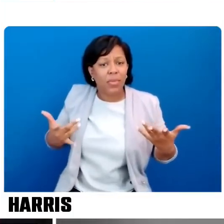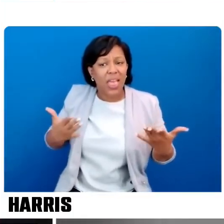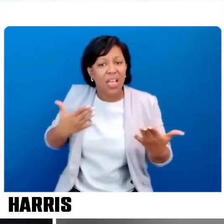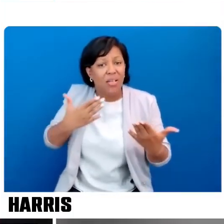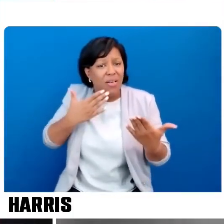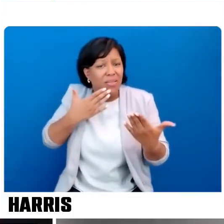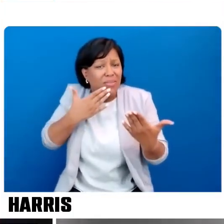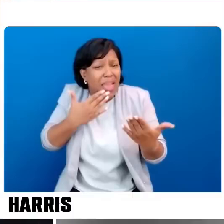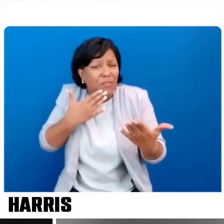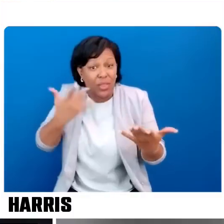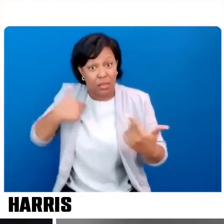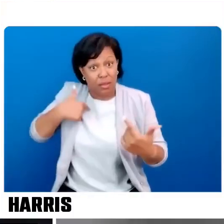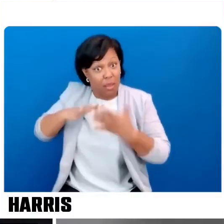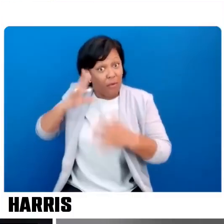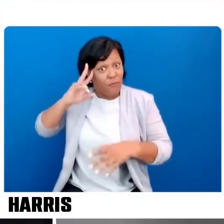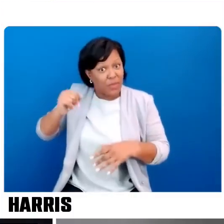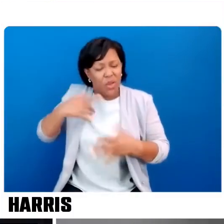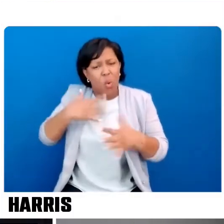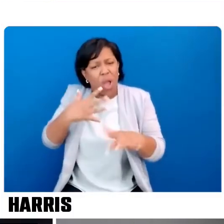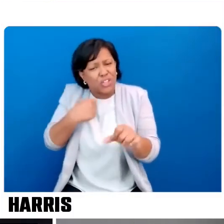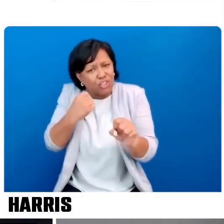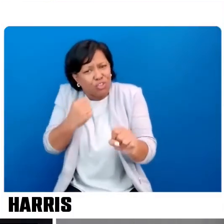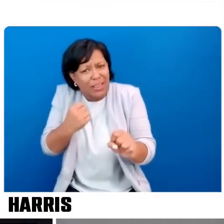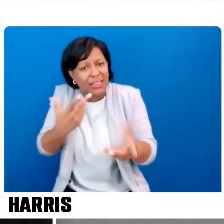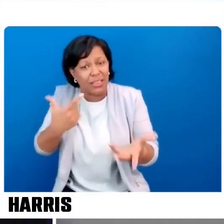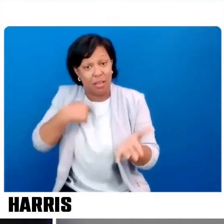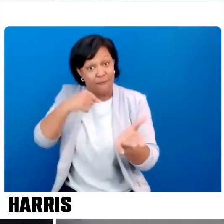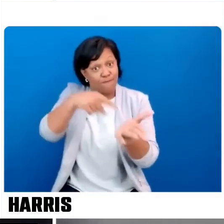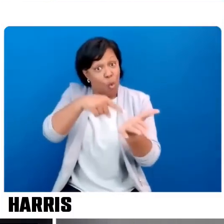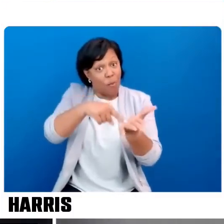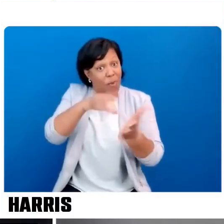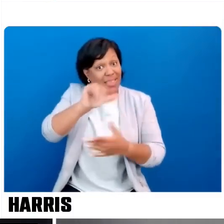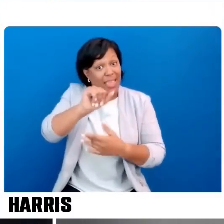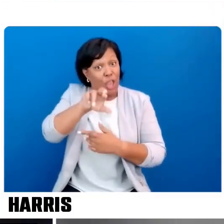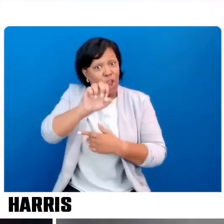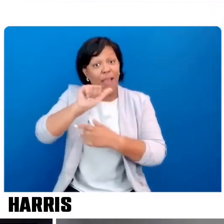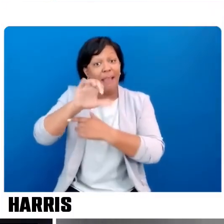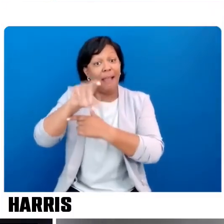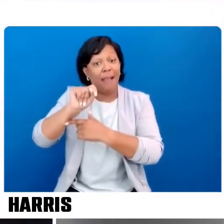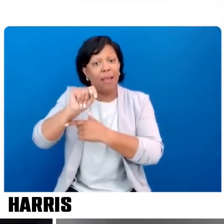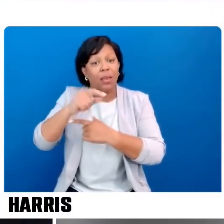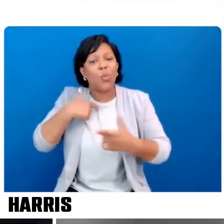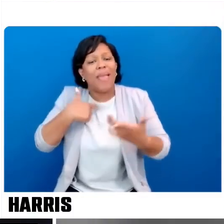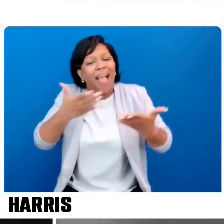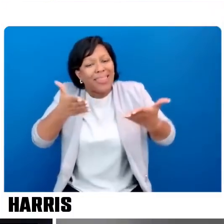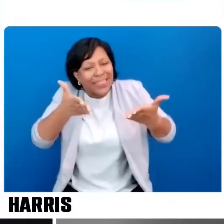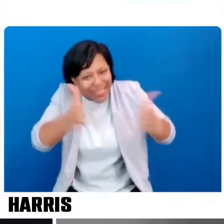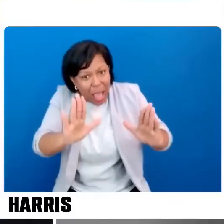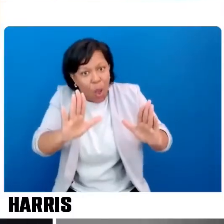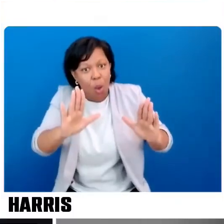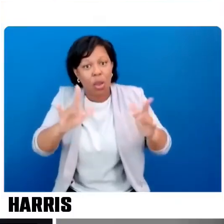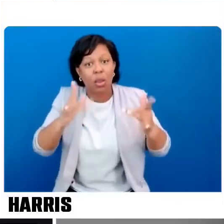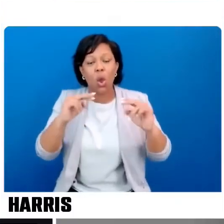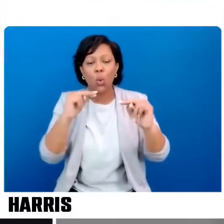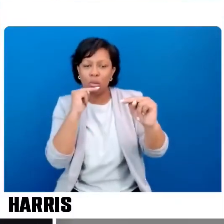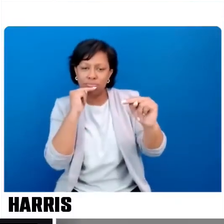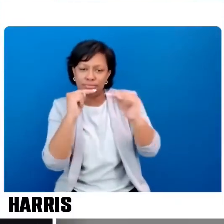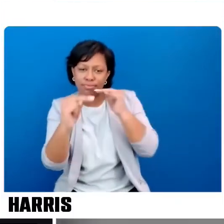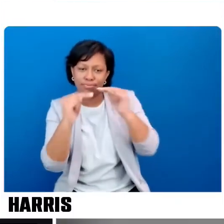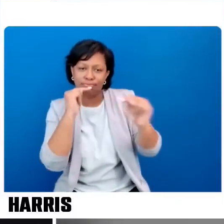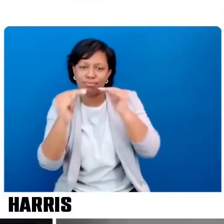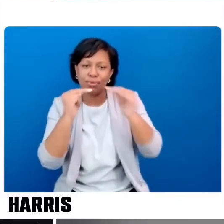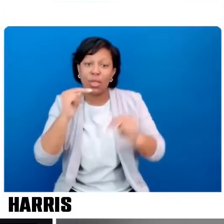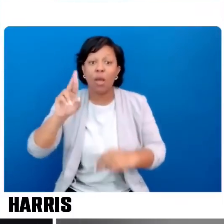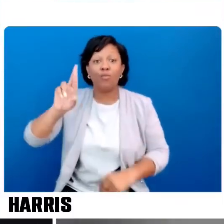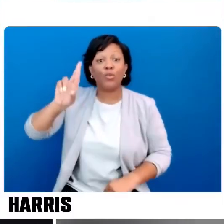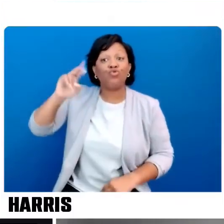Affordable Care Act, we have allowed for the first time Medicare to negotiate drug prices on behalf of you, the American people. Donald Trump said he was